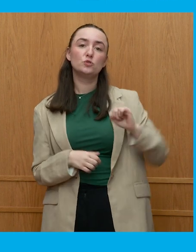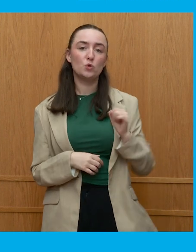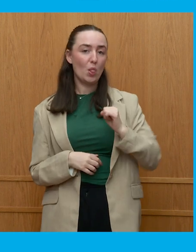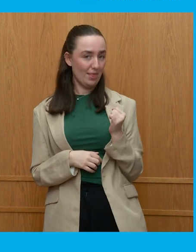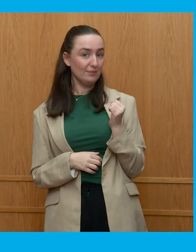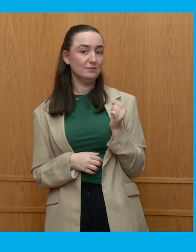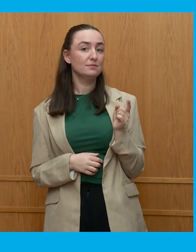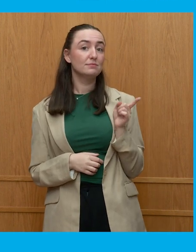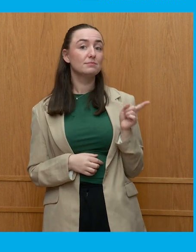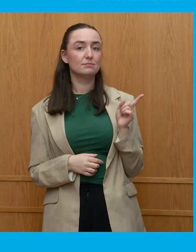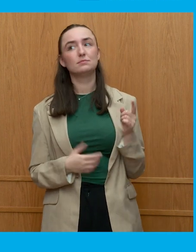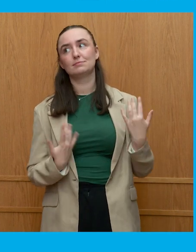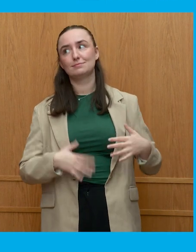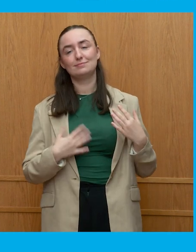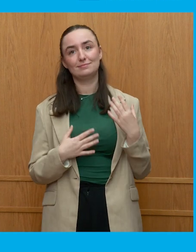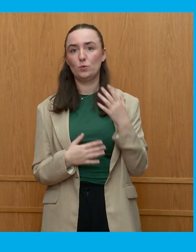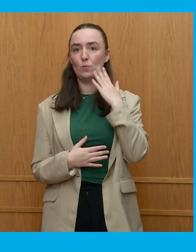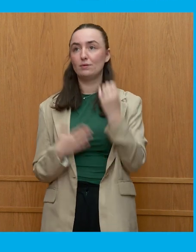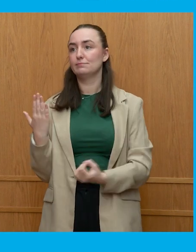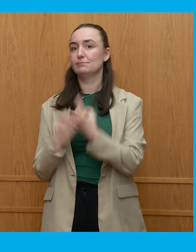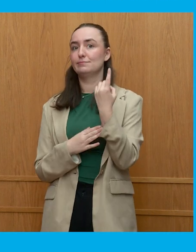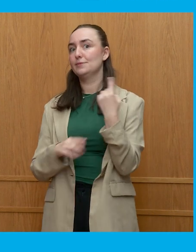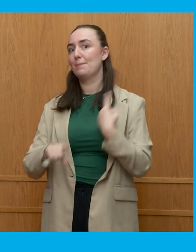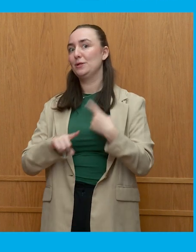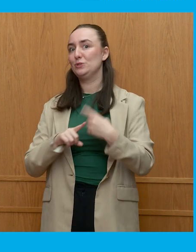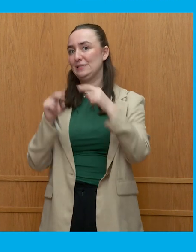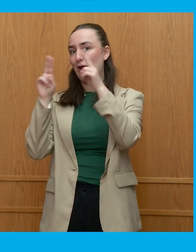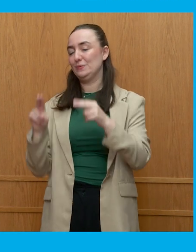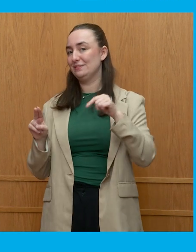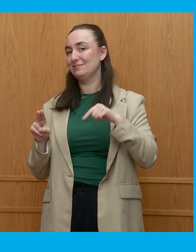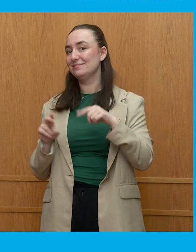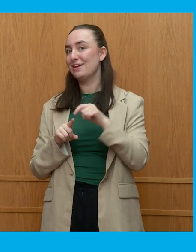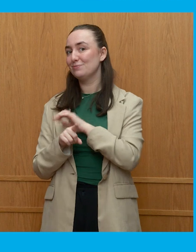very opposite in the housing emergency, and